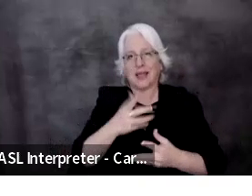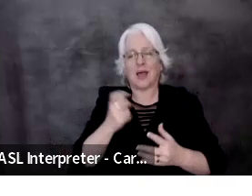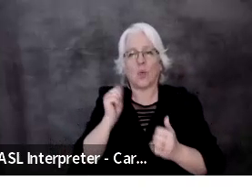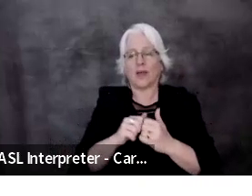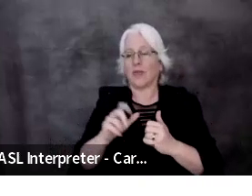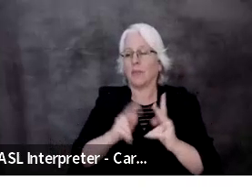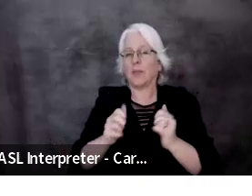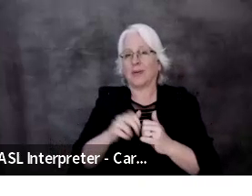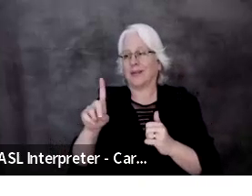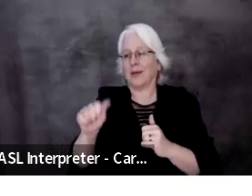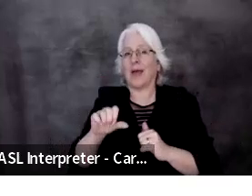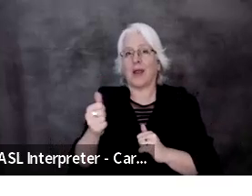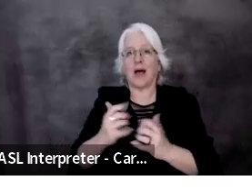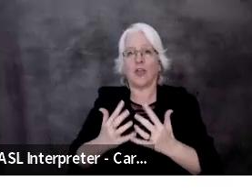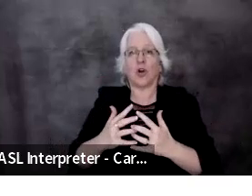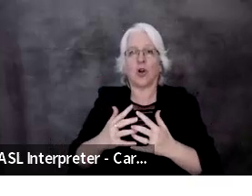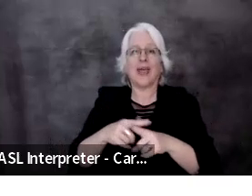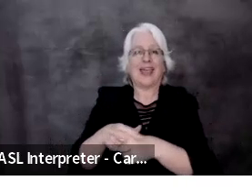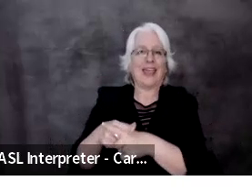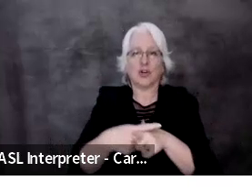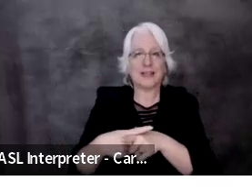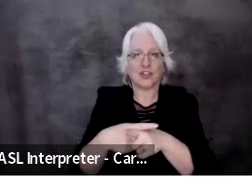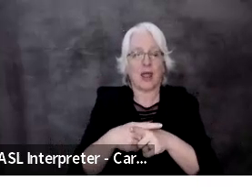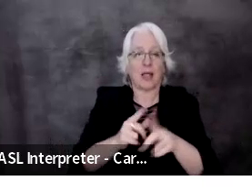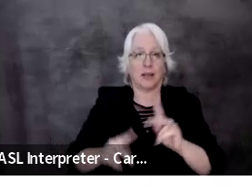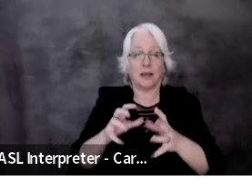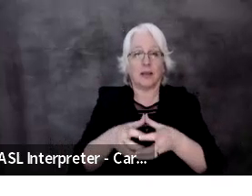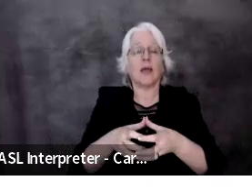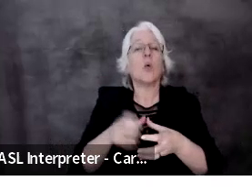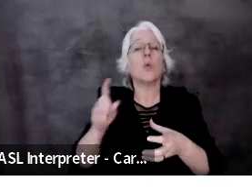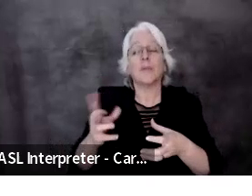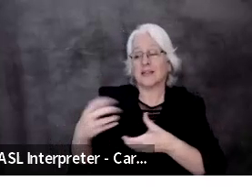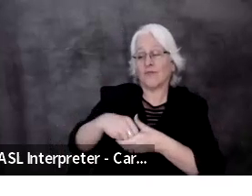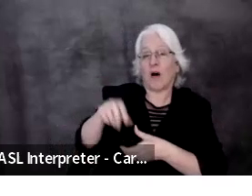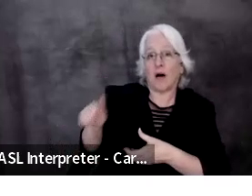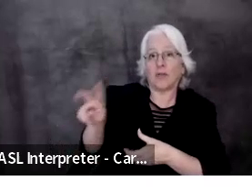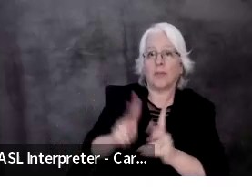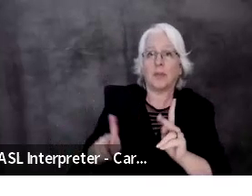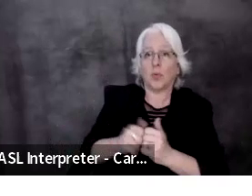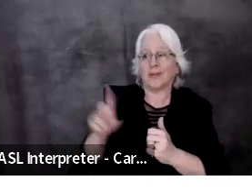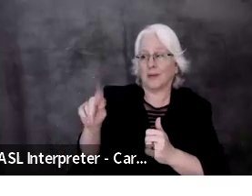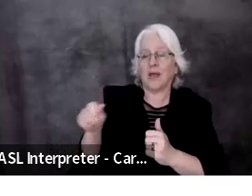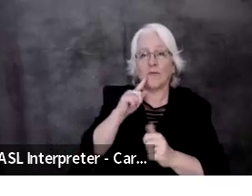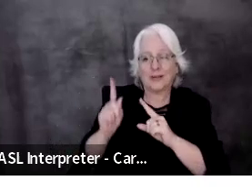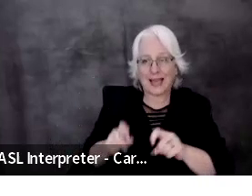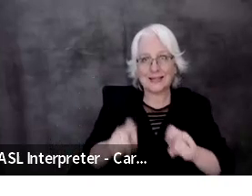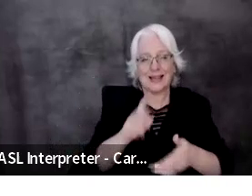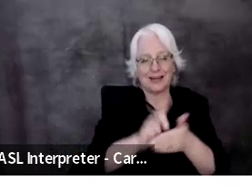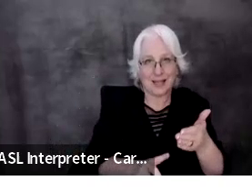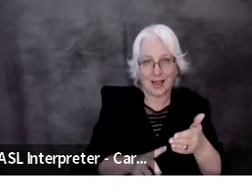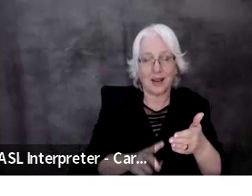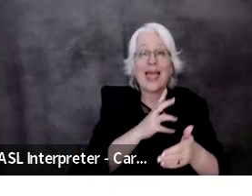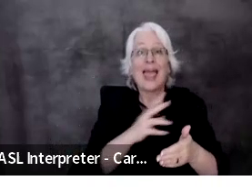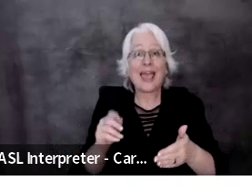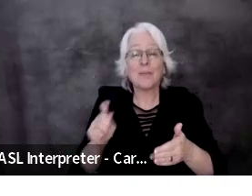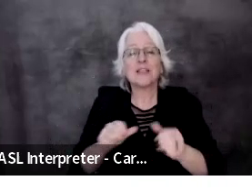intersectionalities. We must involve people with disabilities in the design and testing phases of AI development, and there must be ongoing